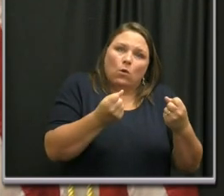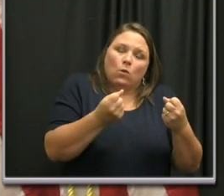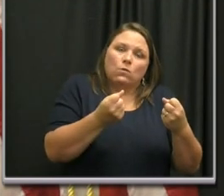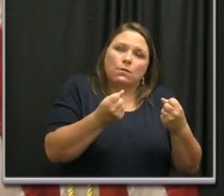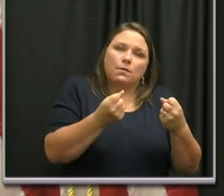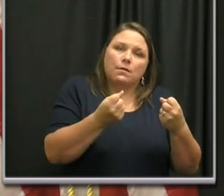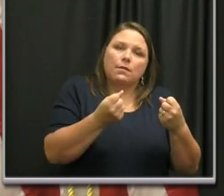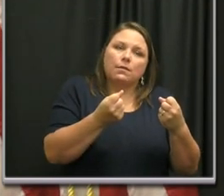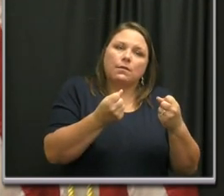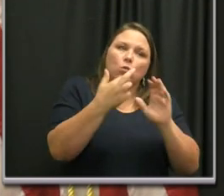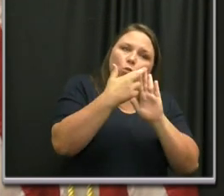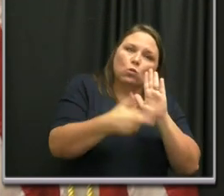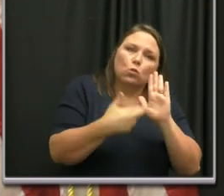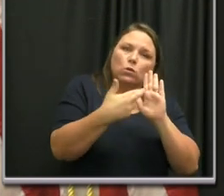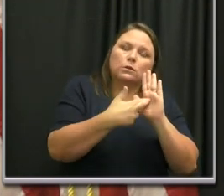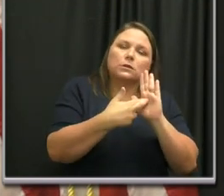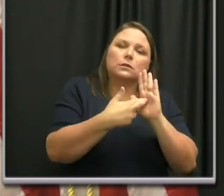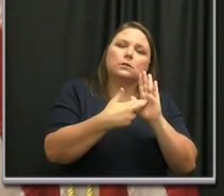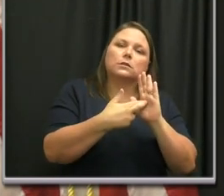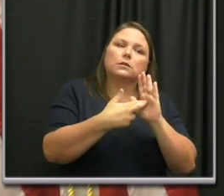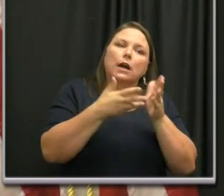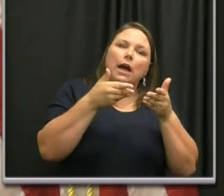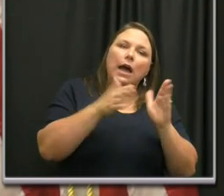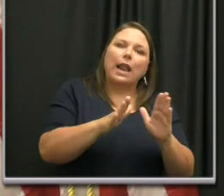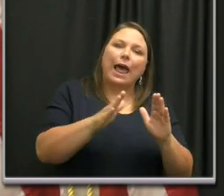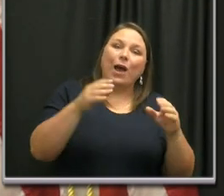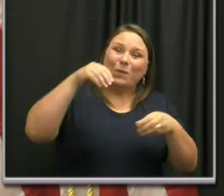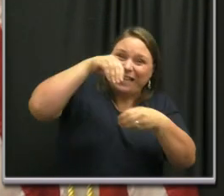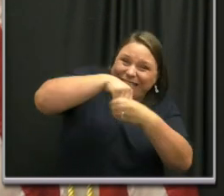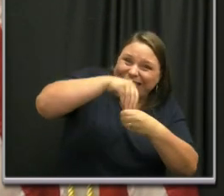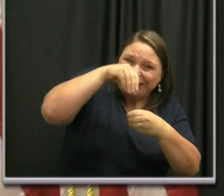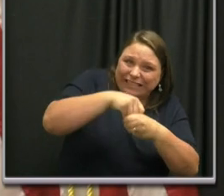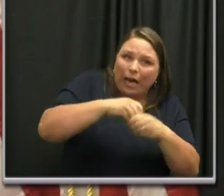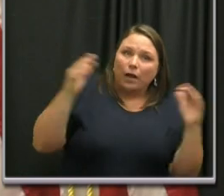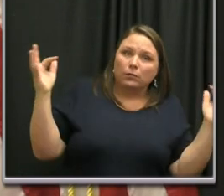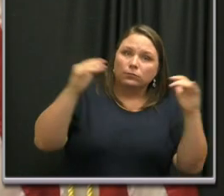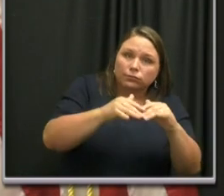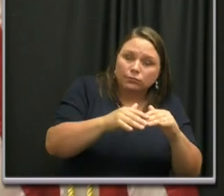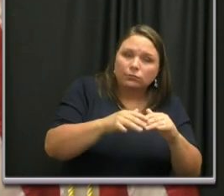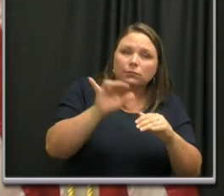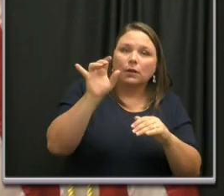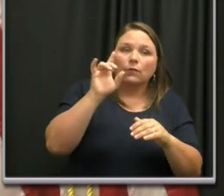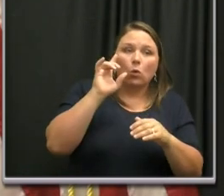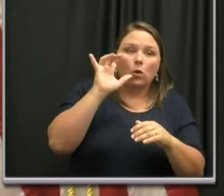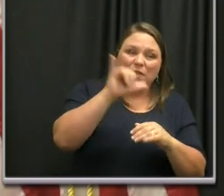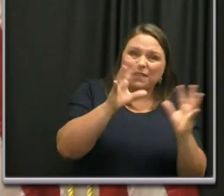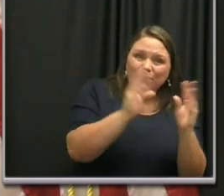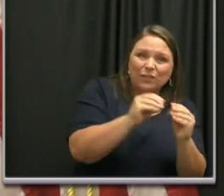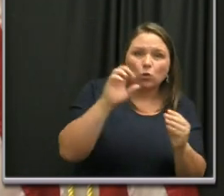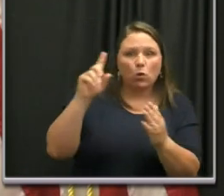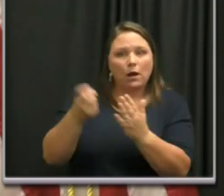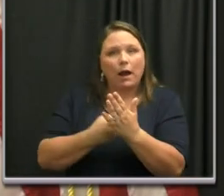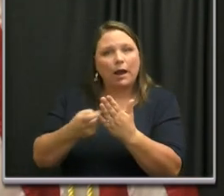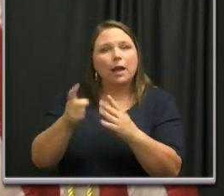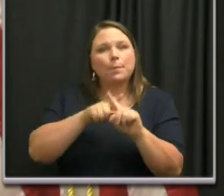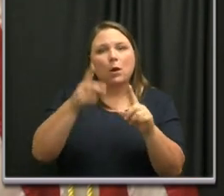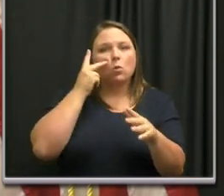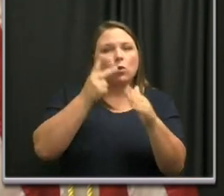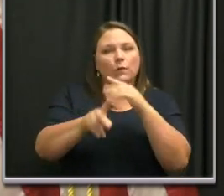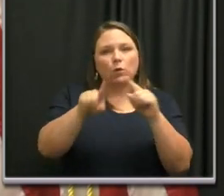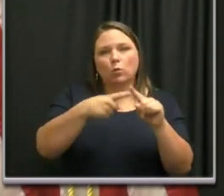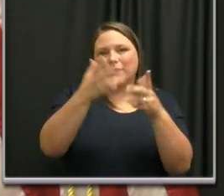course, they wouldn't, or for hockey games either. But we're all looking forward to a day when we're on the other side of